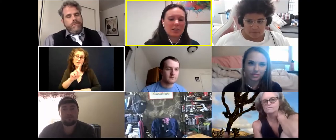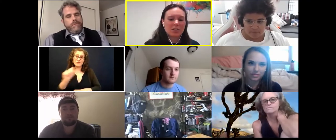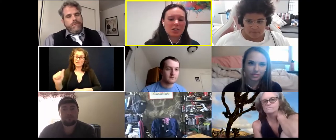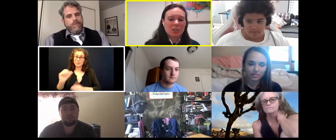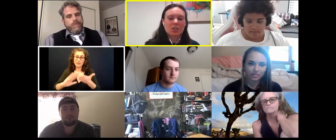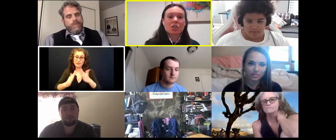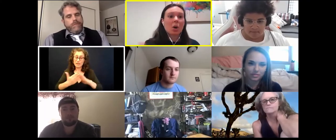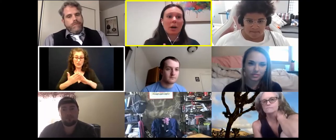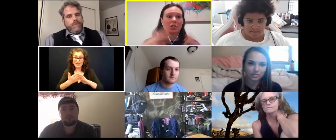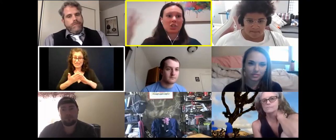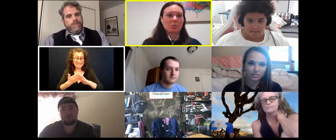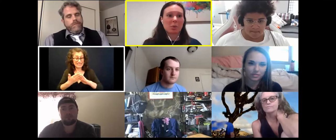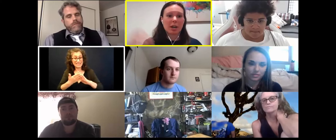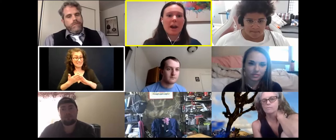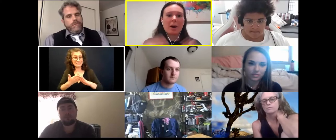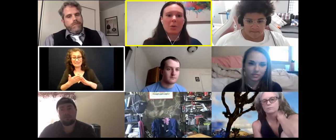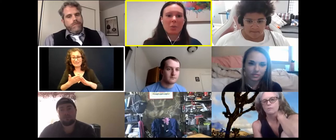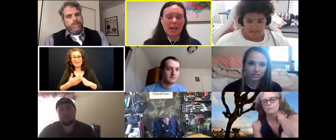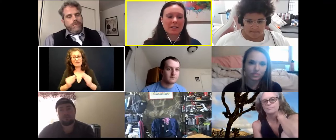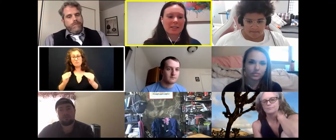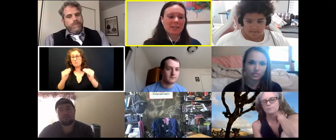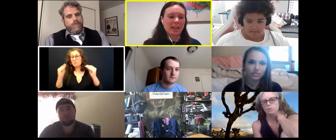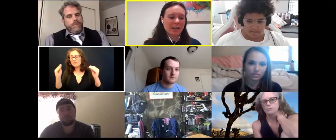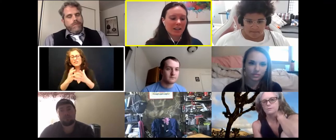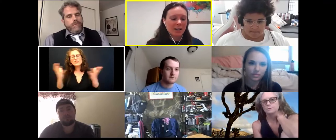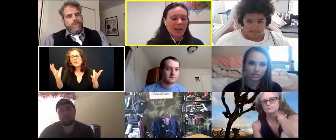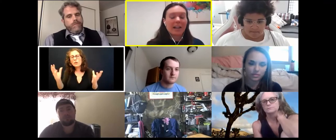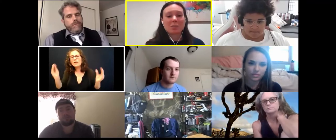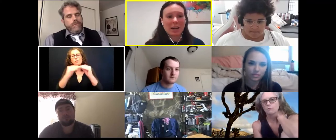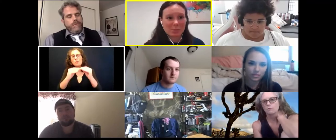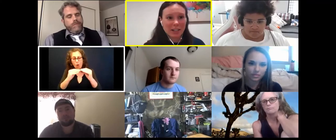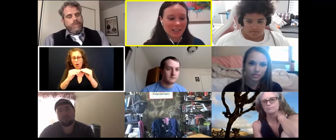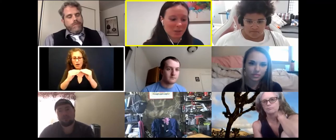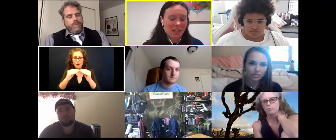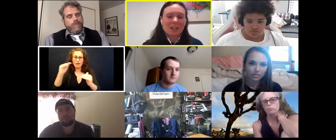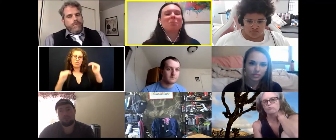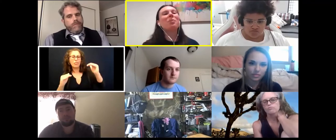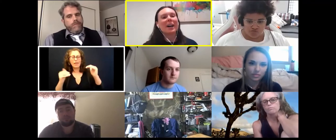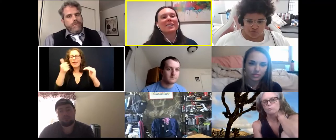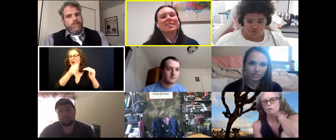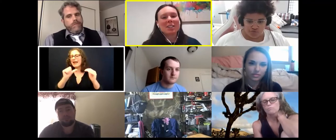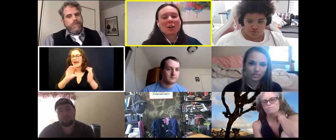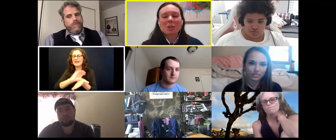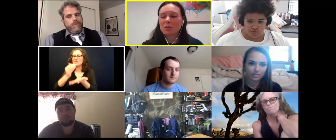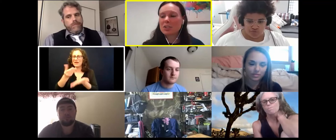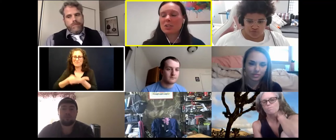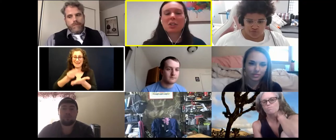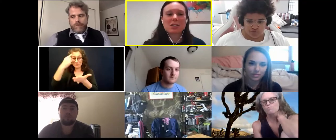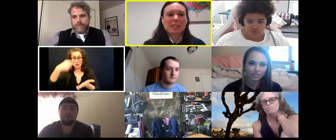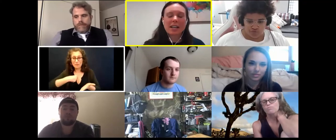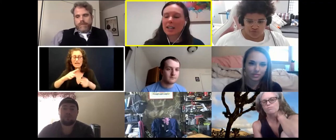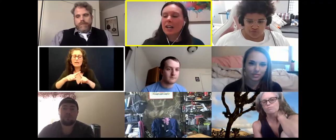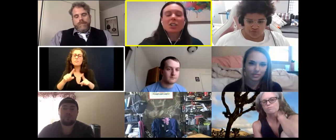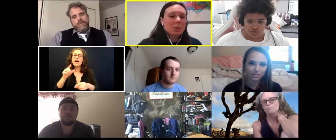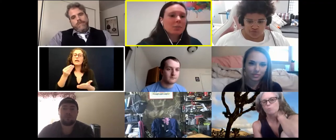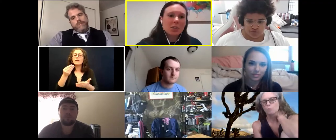is just so much more. It outweighs, like, any amount of money to me. But, you know, with movie studios, it's